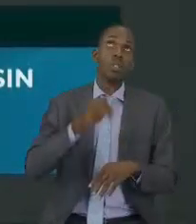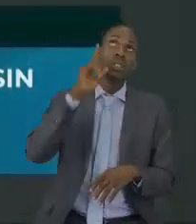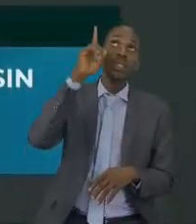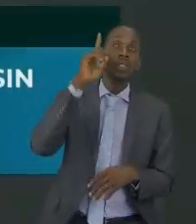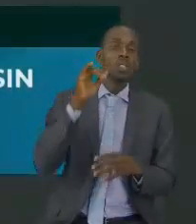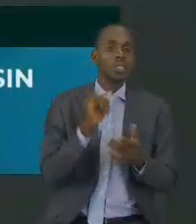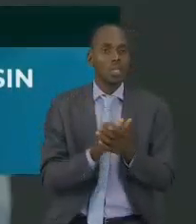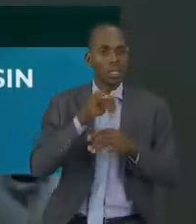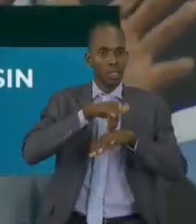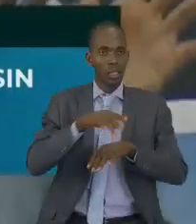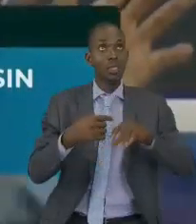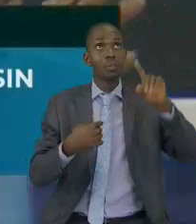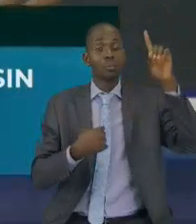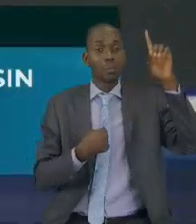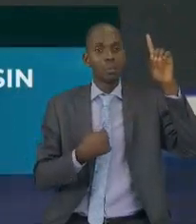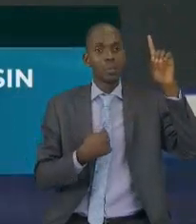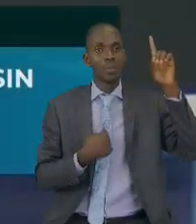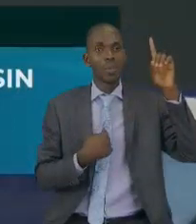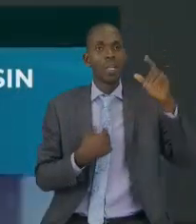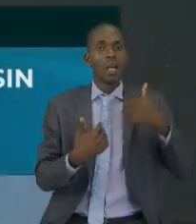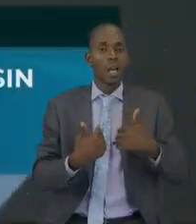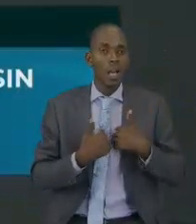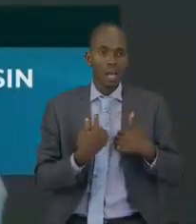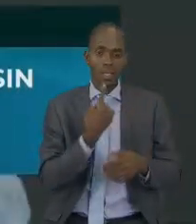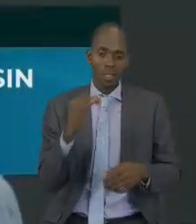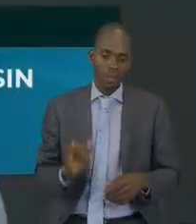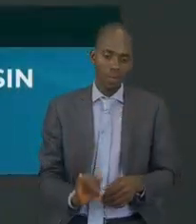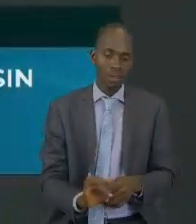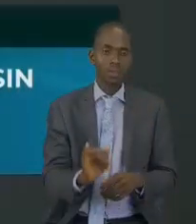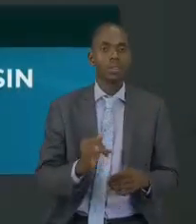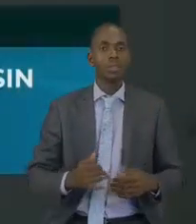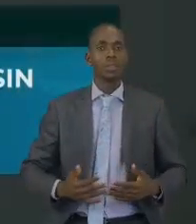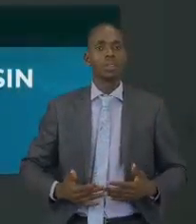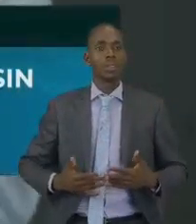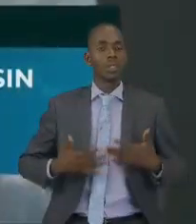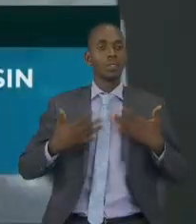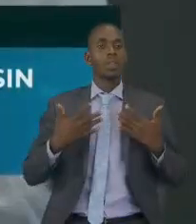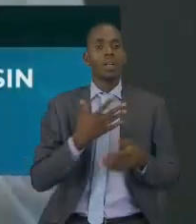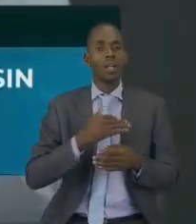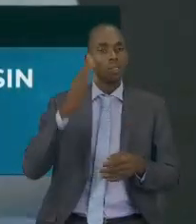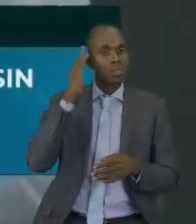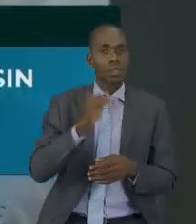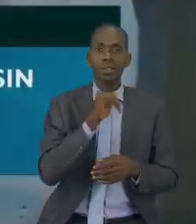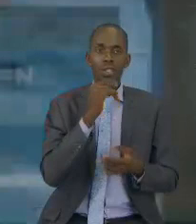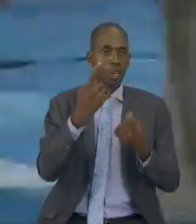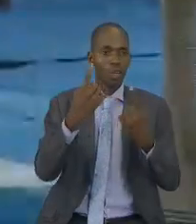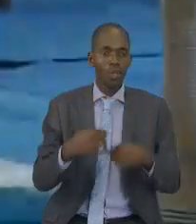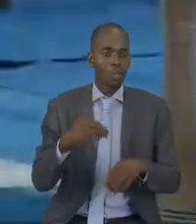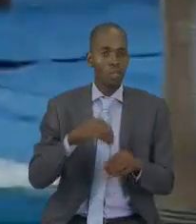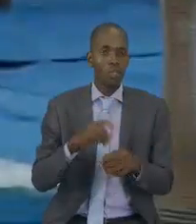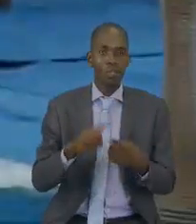sent me has everlasting life, and shall not come